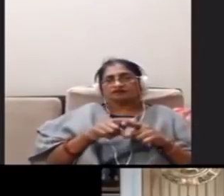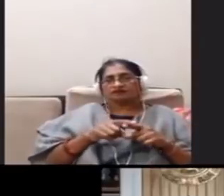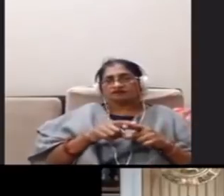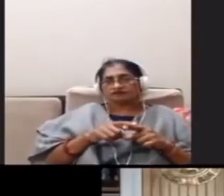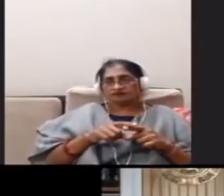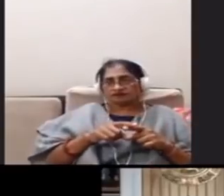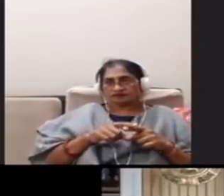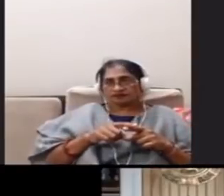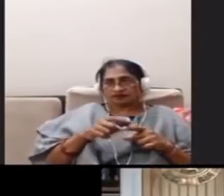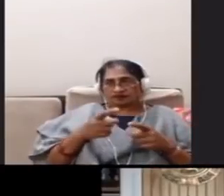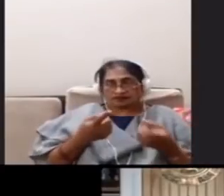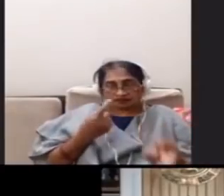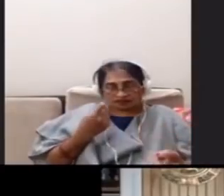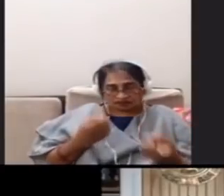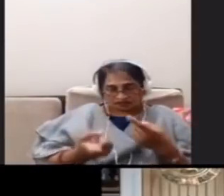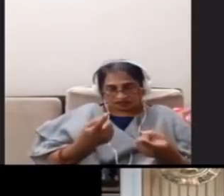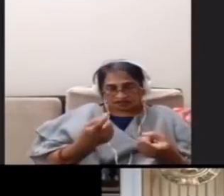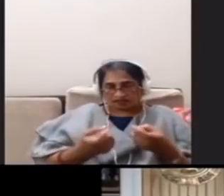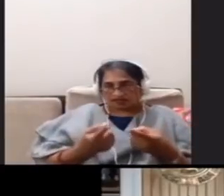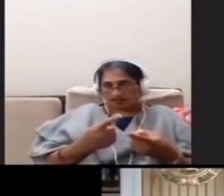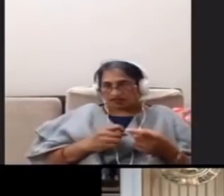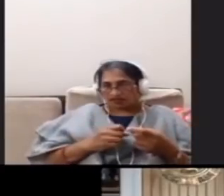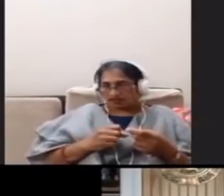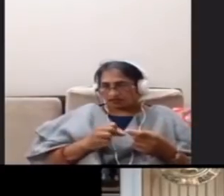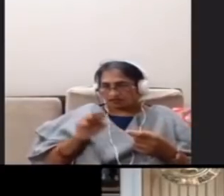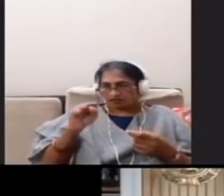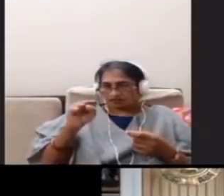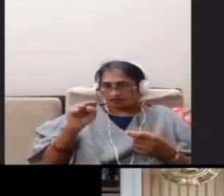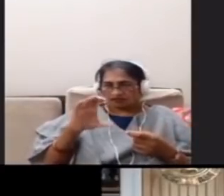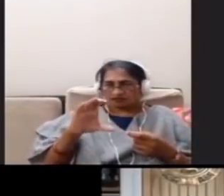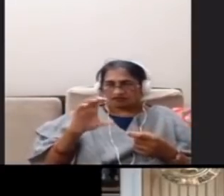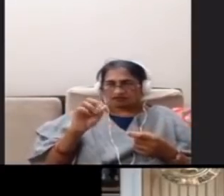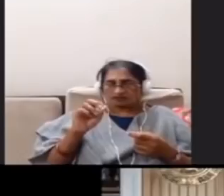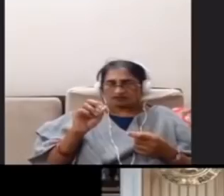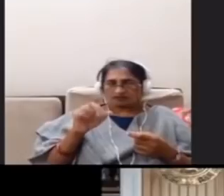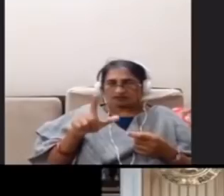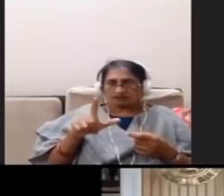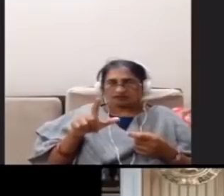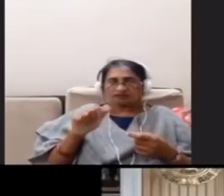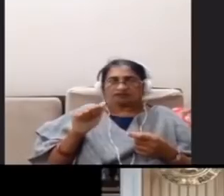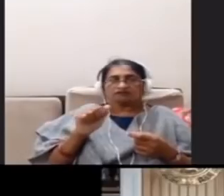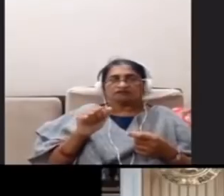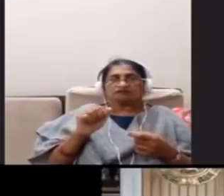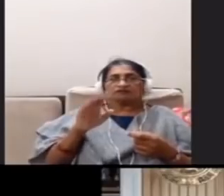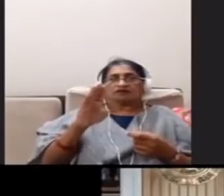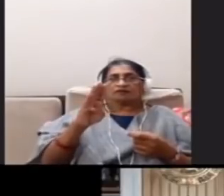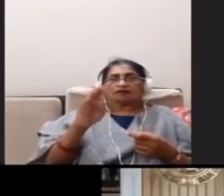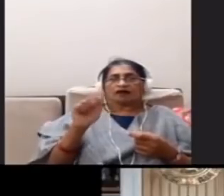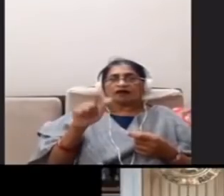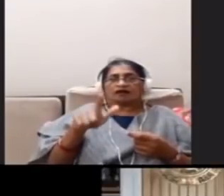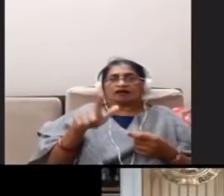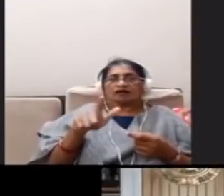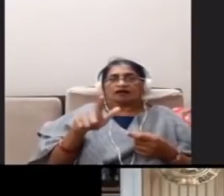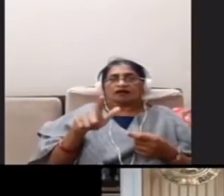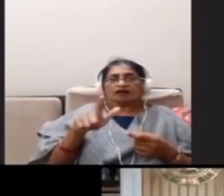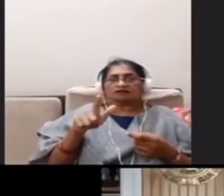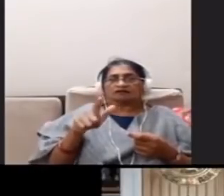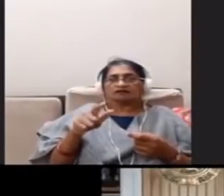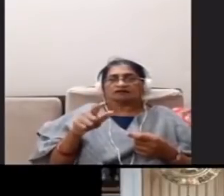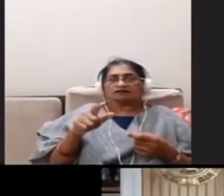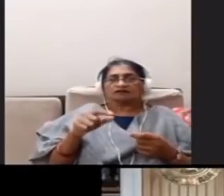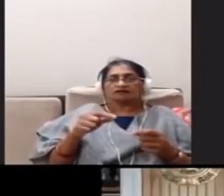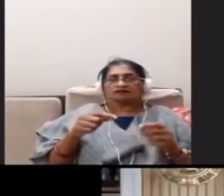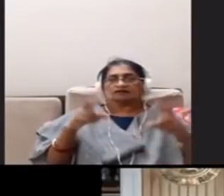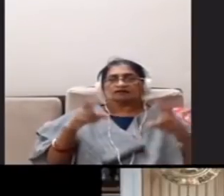a passionately committed teacher of Bharatanatyam. Bala is known for her distinct scholarly style and takes on subjects based